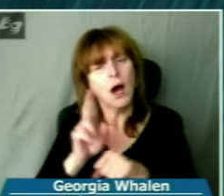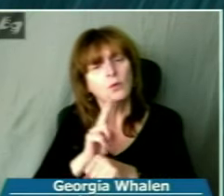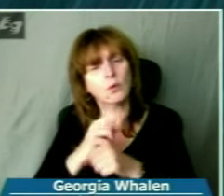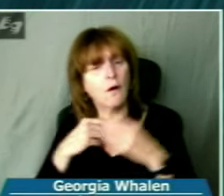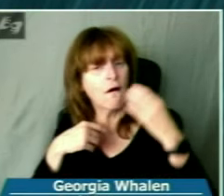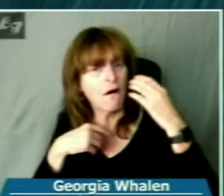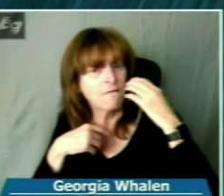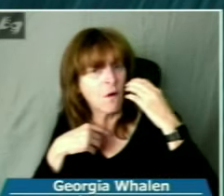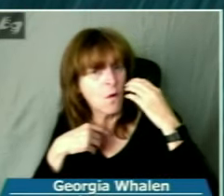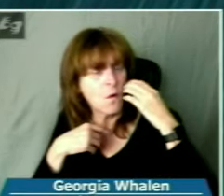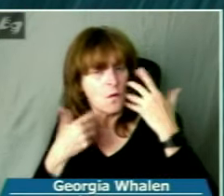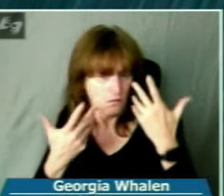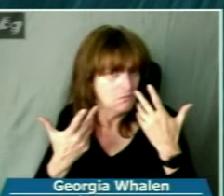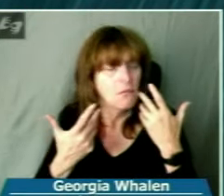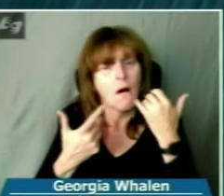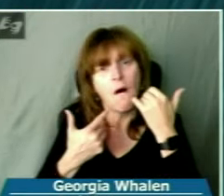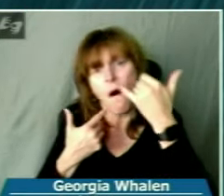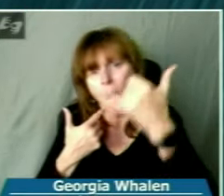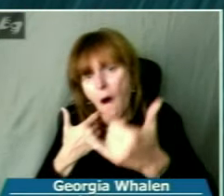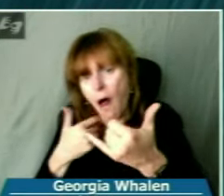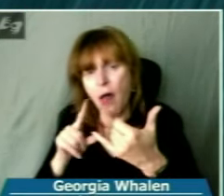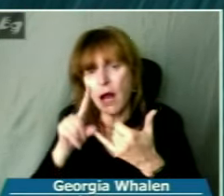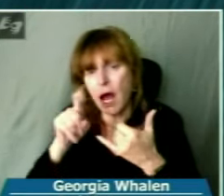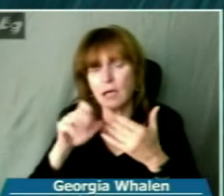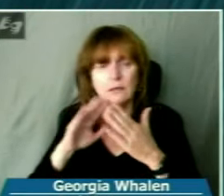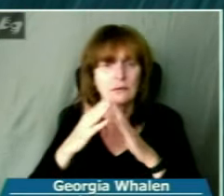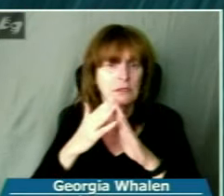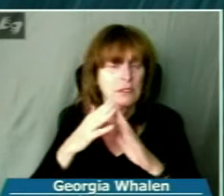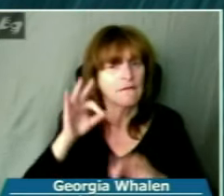City of Hamilton COVID-19 hotline at